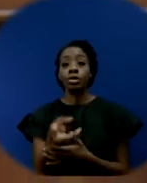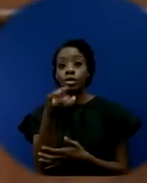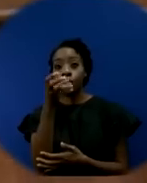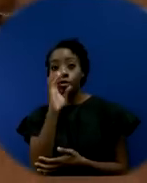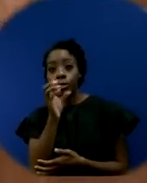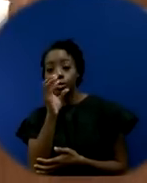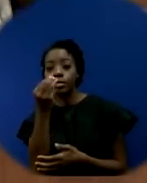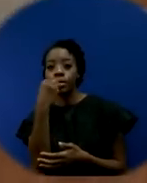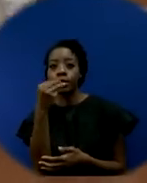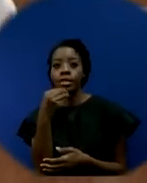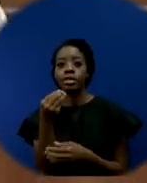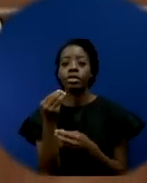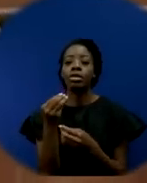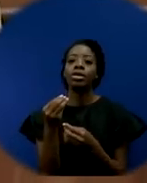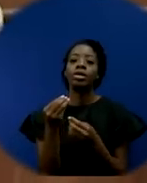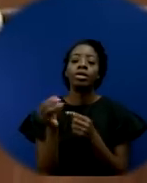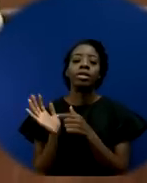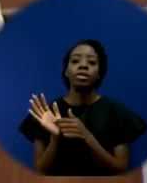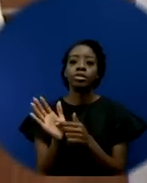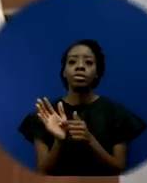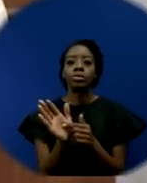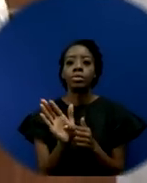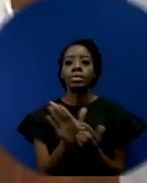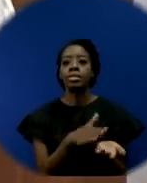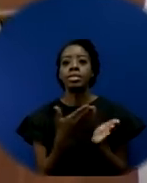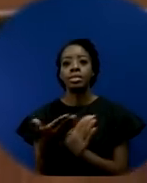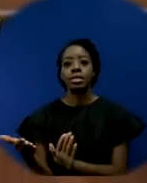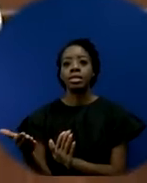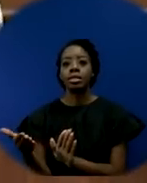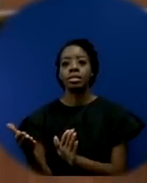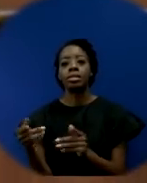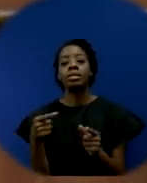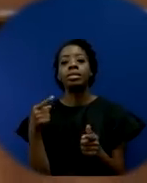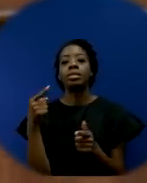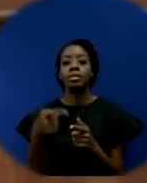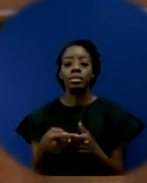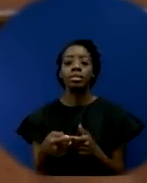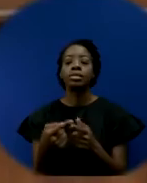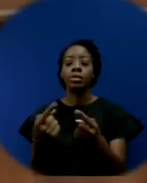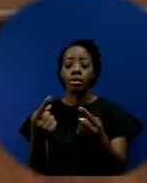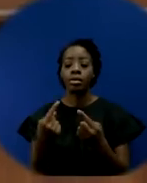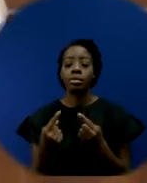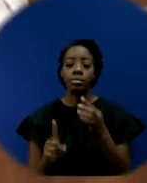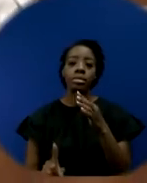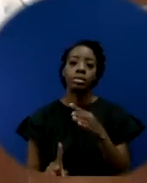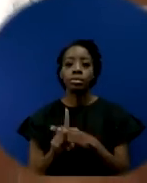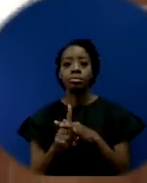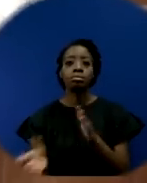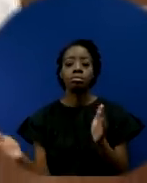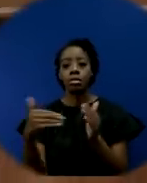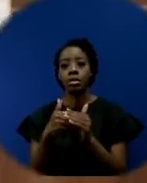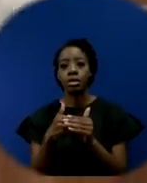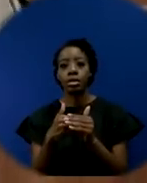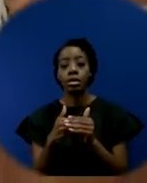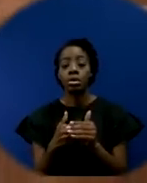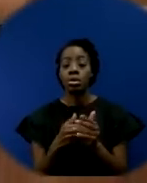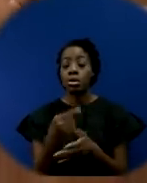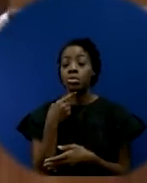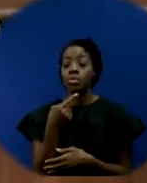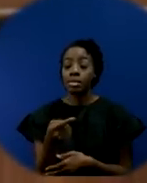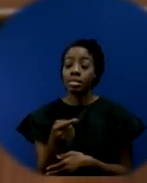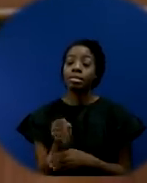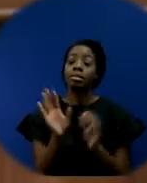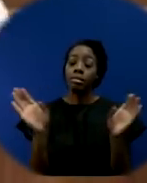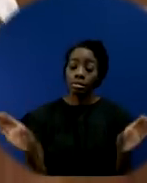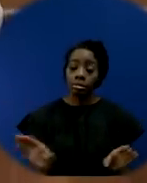show forth his death until he comes again. So we do the same thing that those disciples did then. And disciples all across this